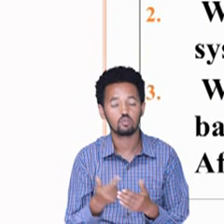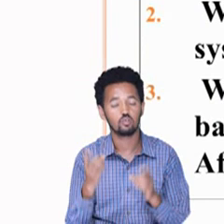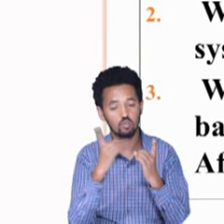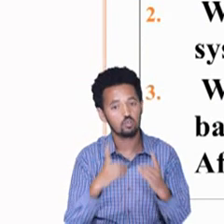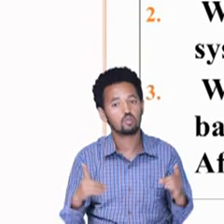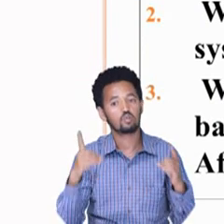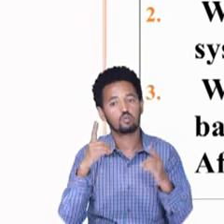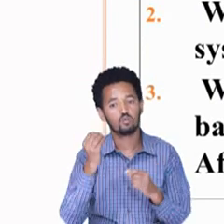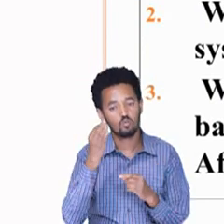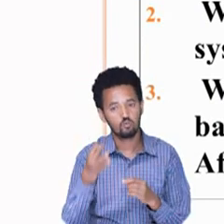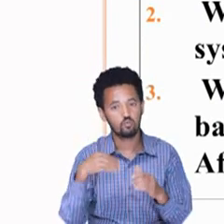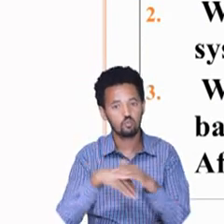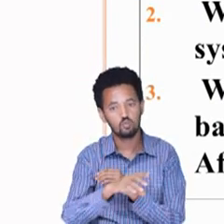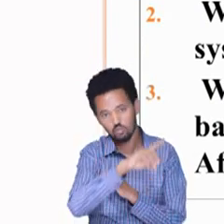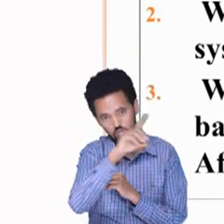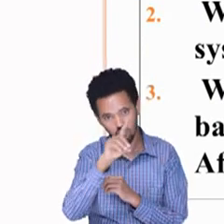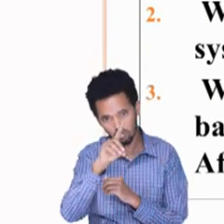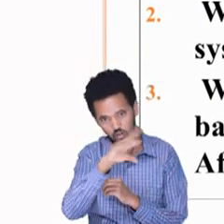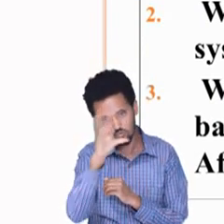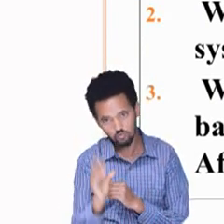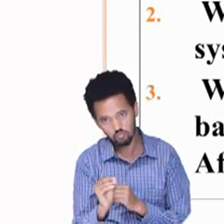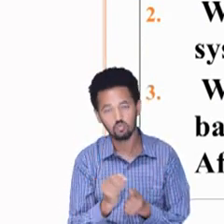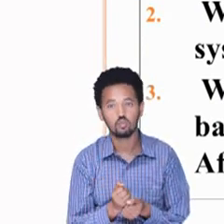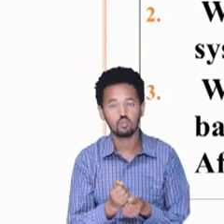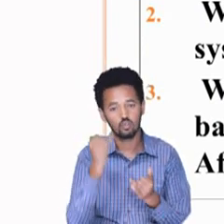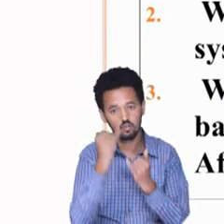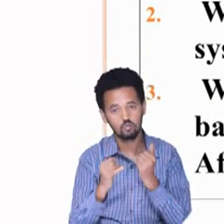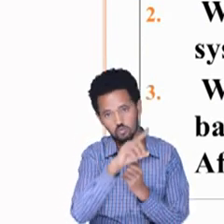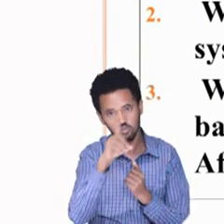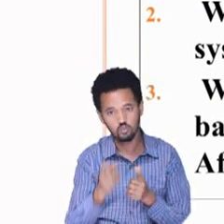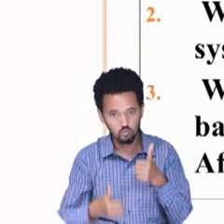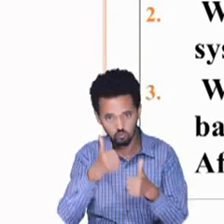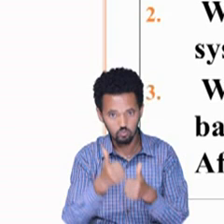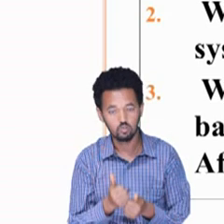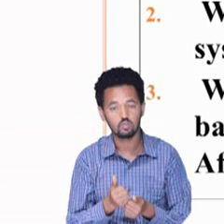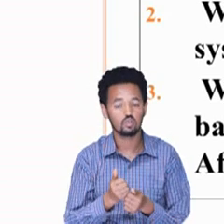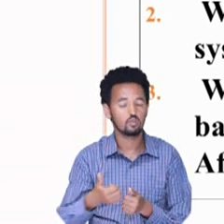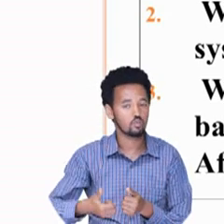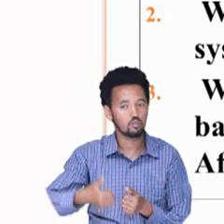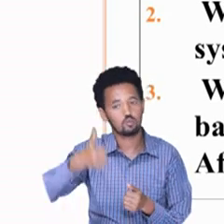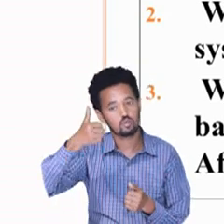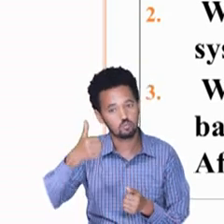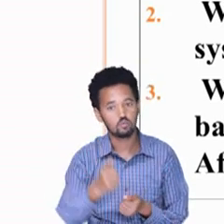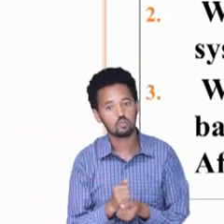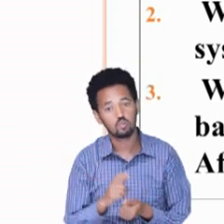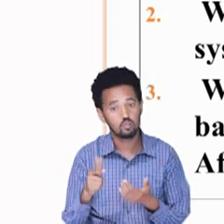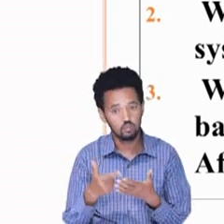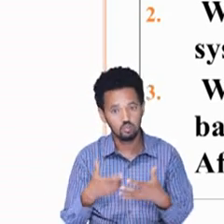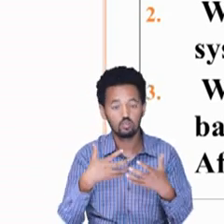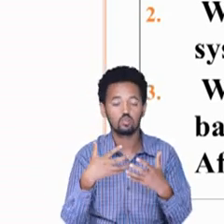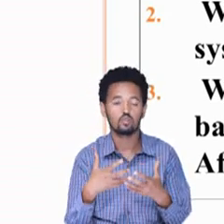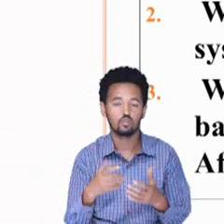of Africa? The last question is, which are the major rivers and drainage system